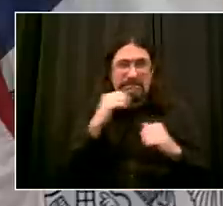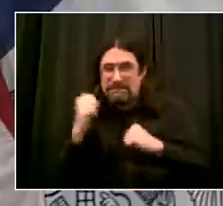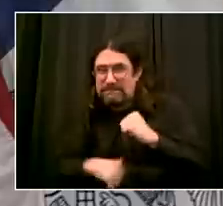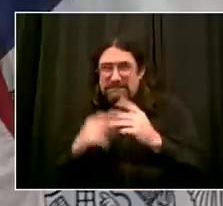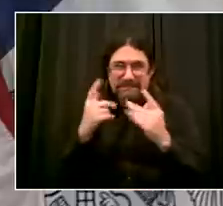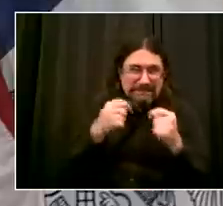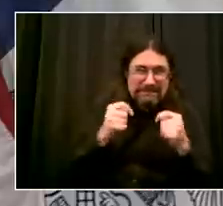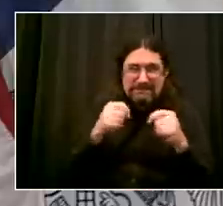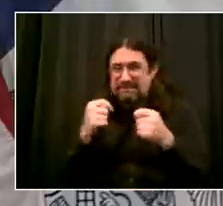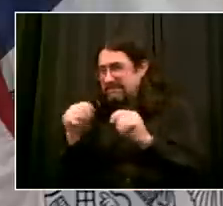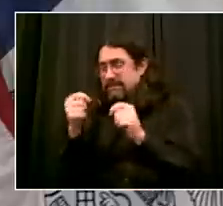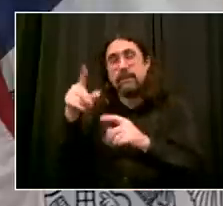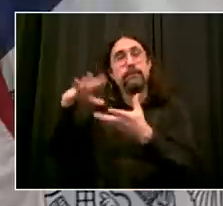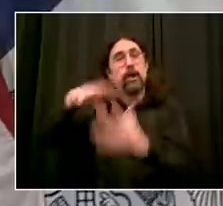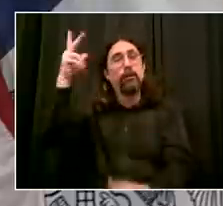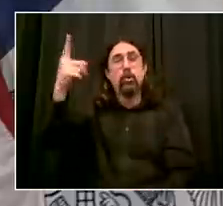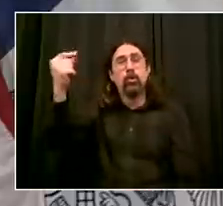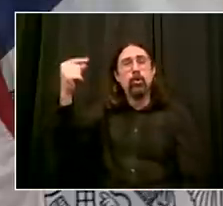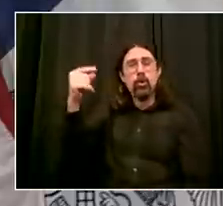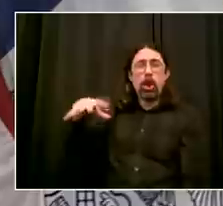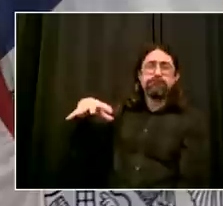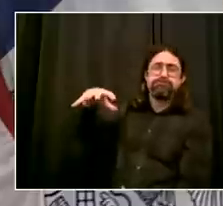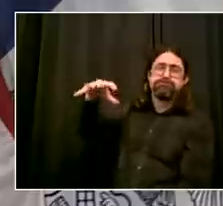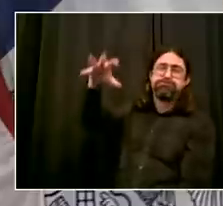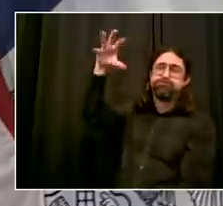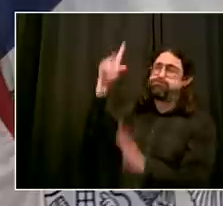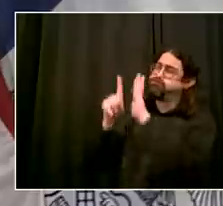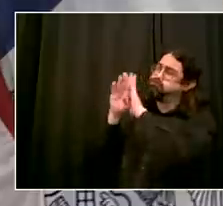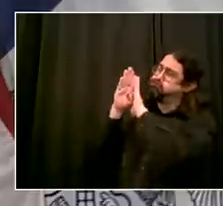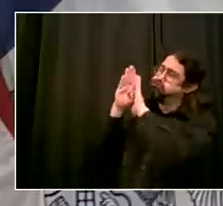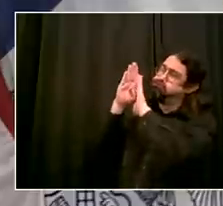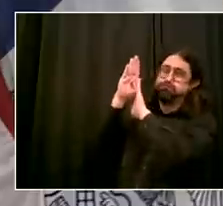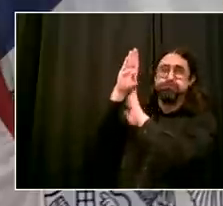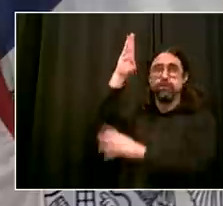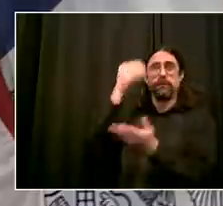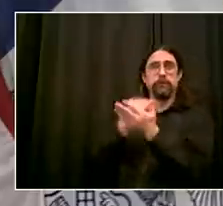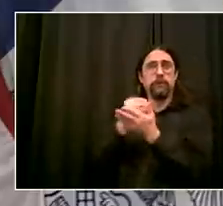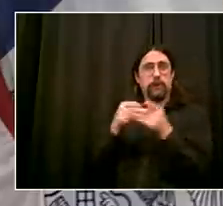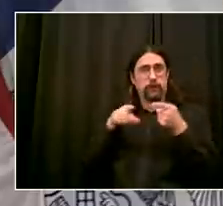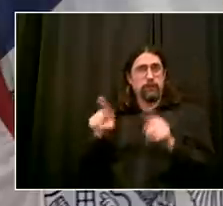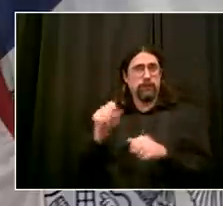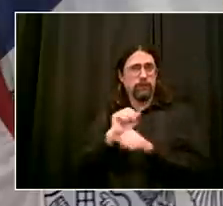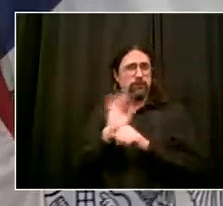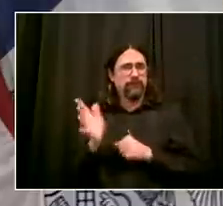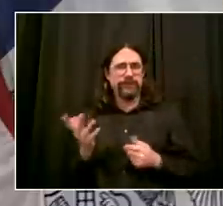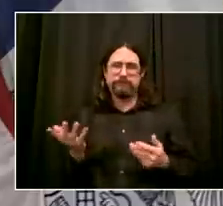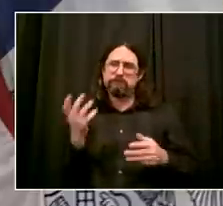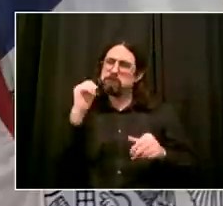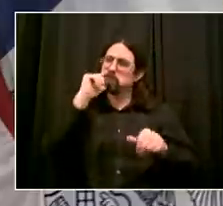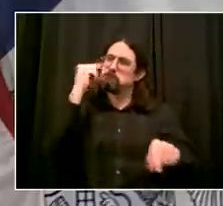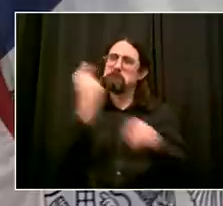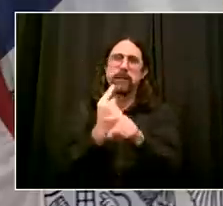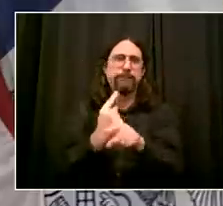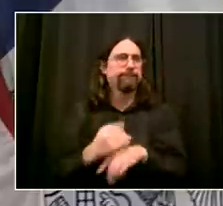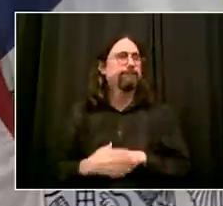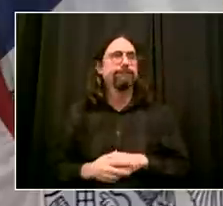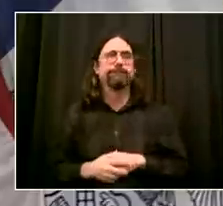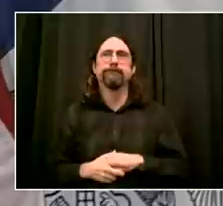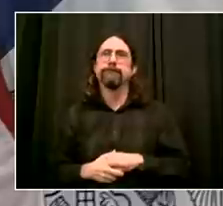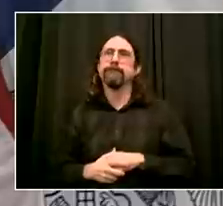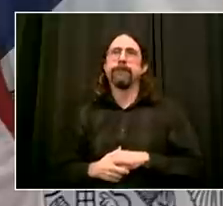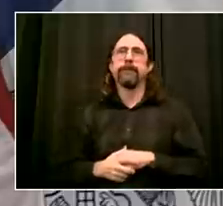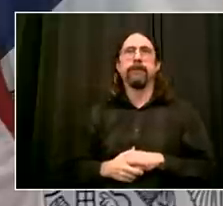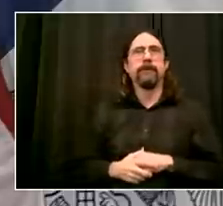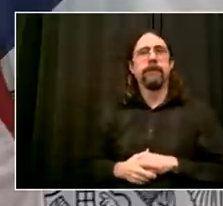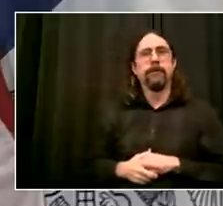State. So your question is very, very fair. I just think the ramifications are much broader than that one tax. I think Washington needs to help us